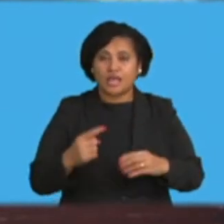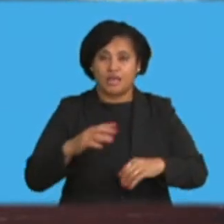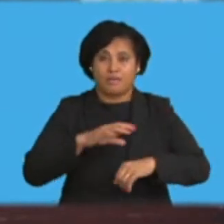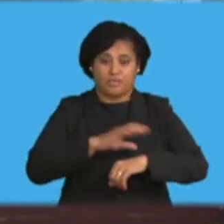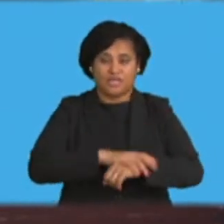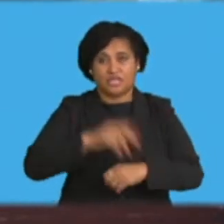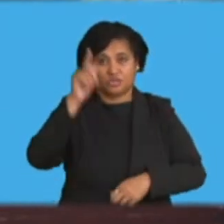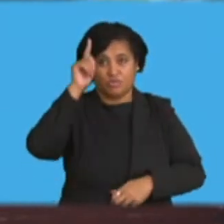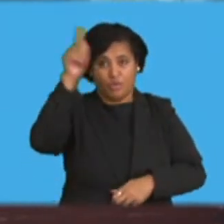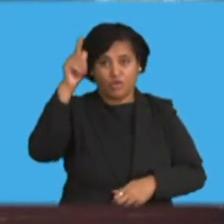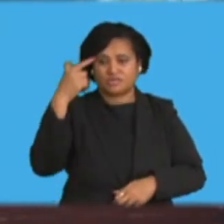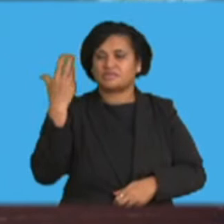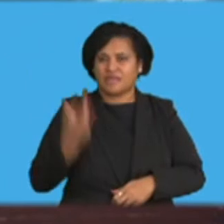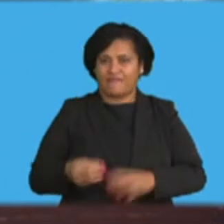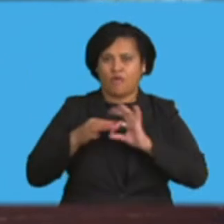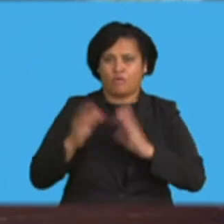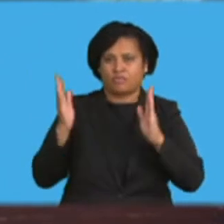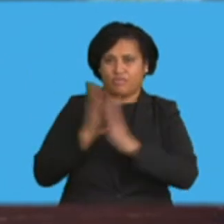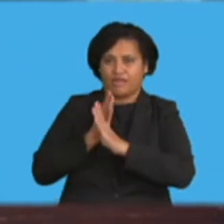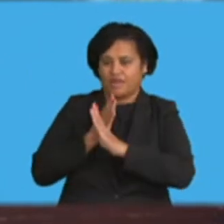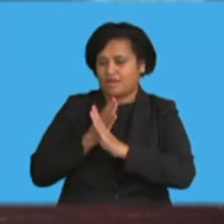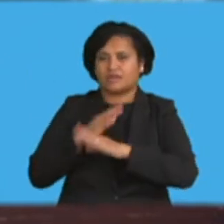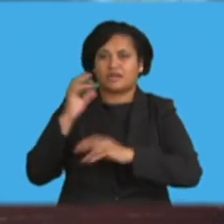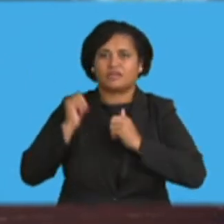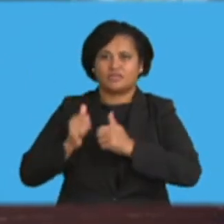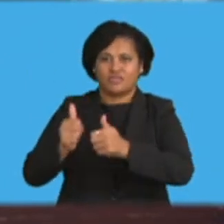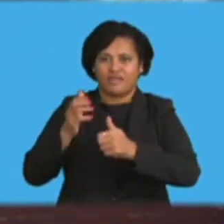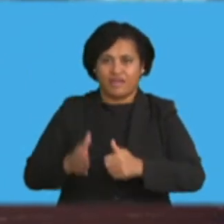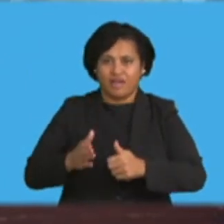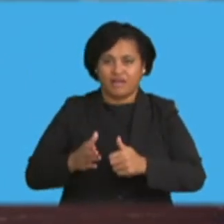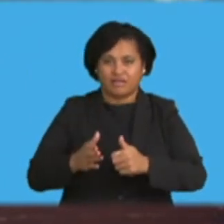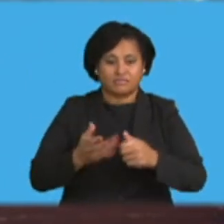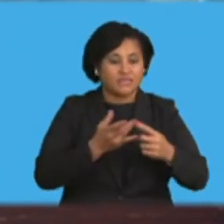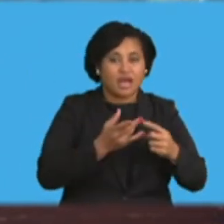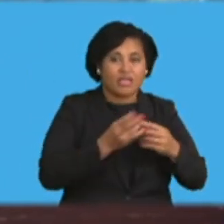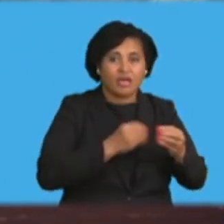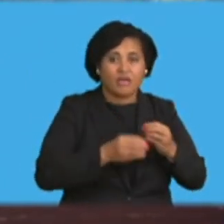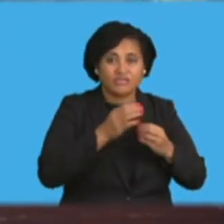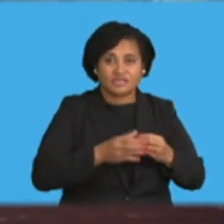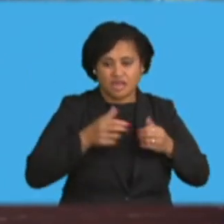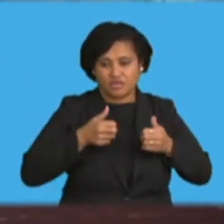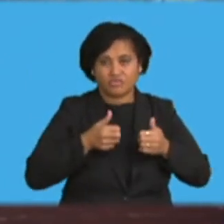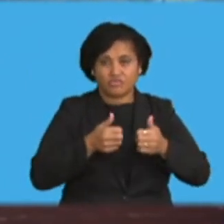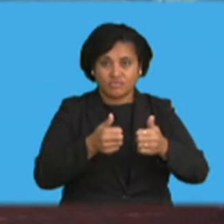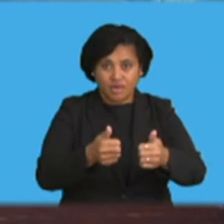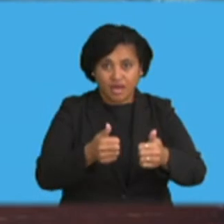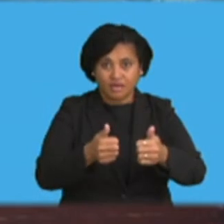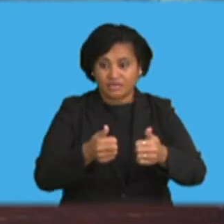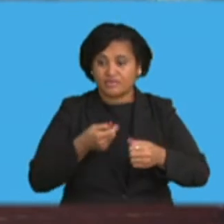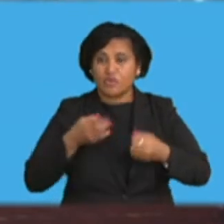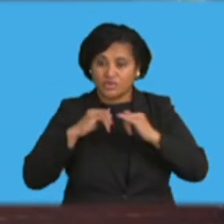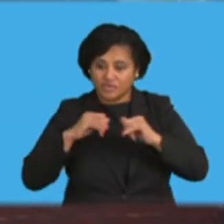allocation of a driver. Officers drive and attend to reports as well as follow-up investigations